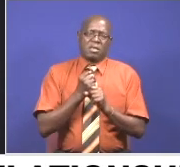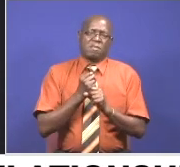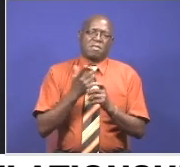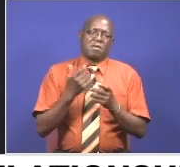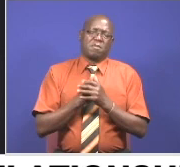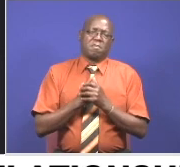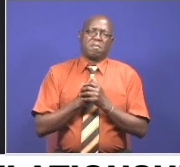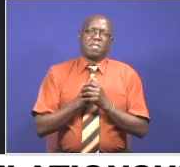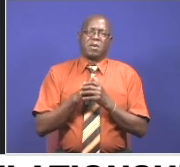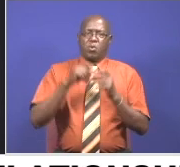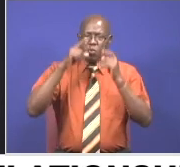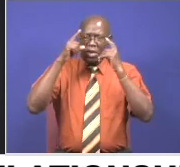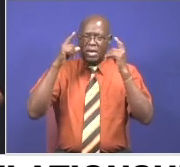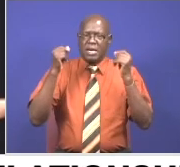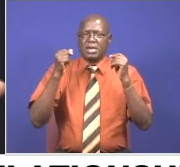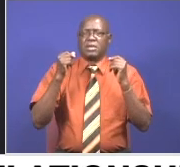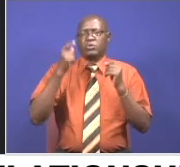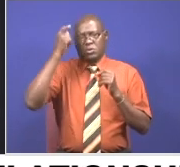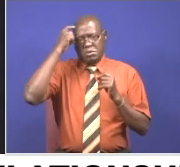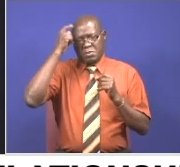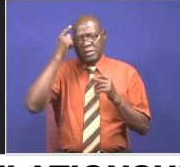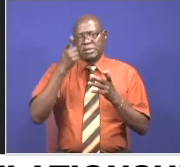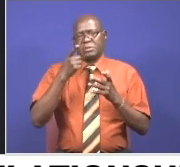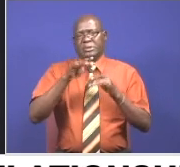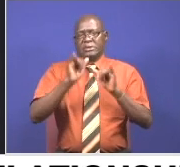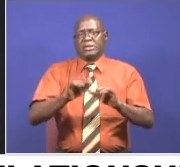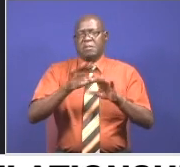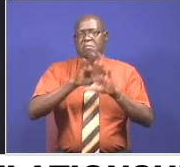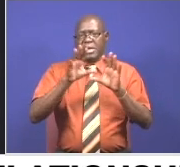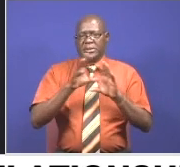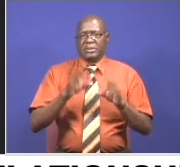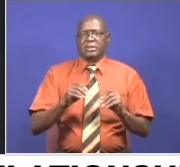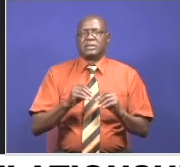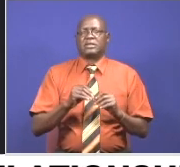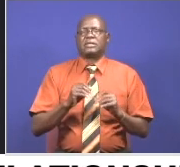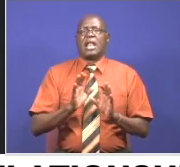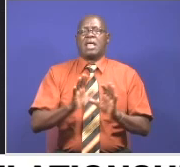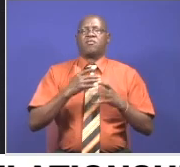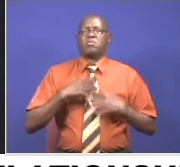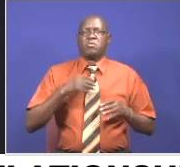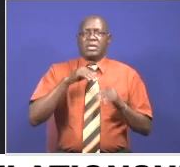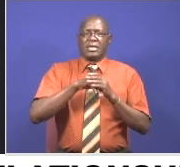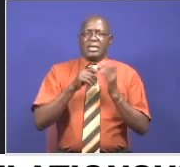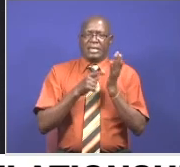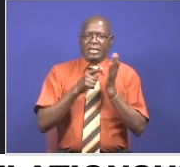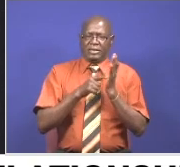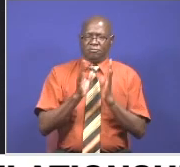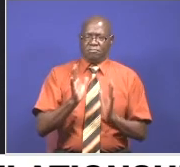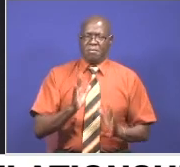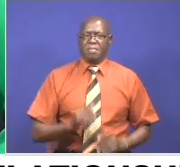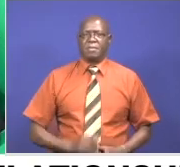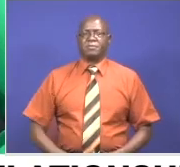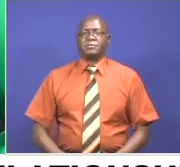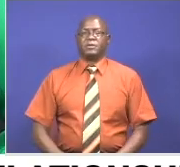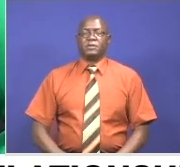memorable and at the same time sticking to a budget that will not leave people in debt? Later on. I think when